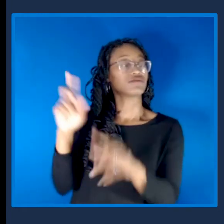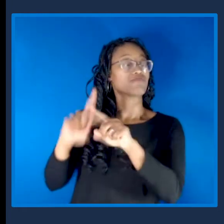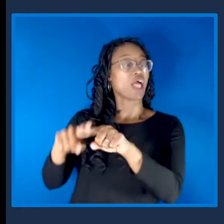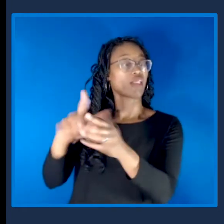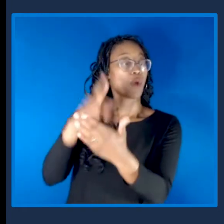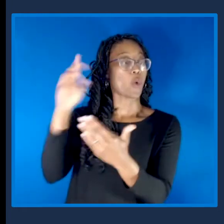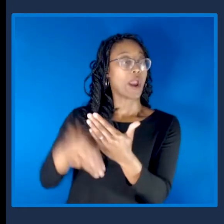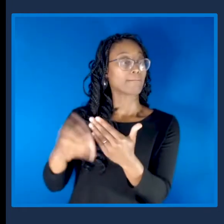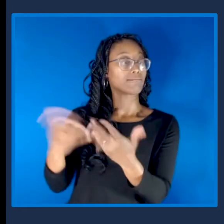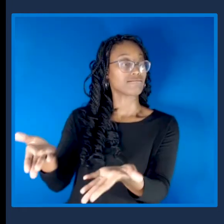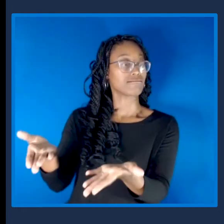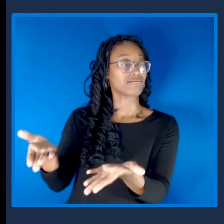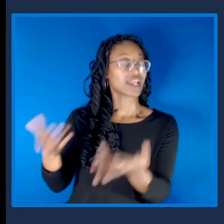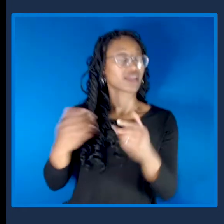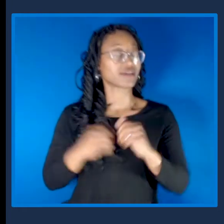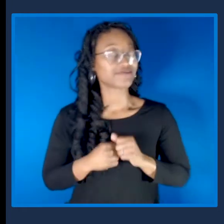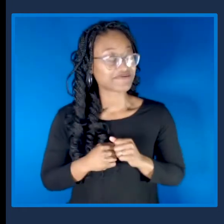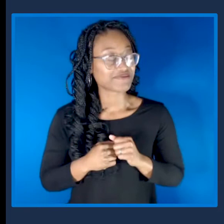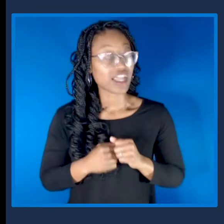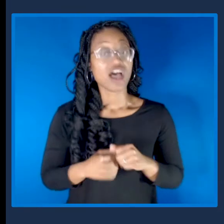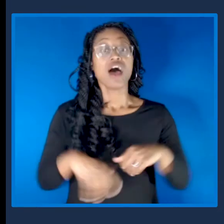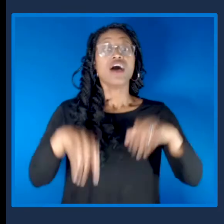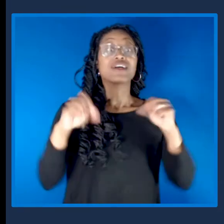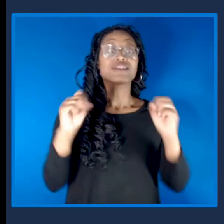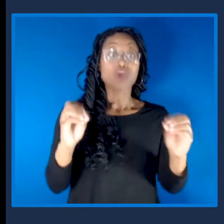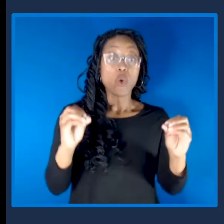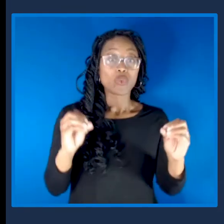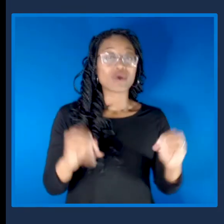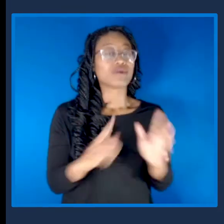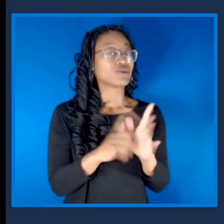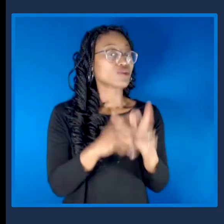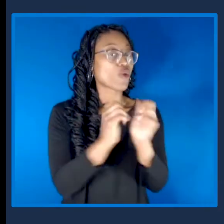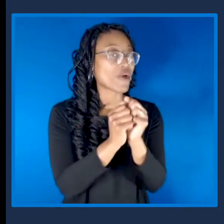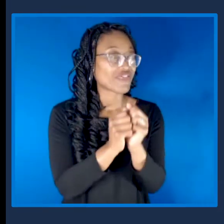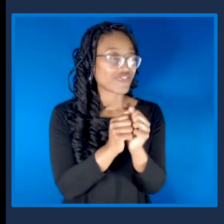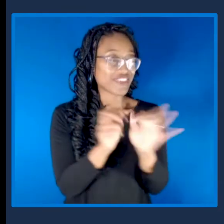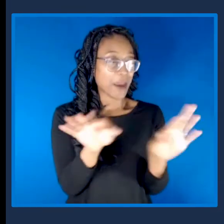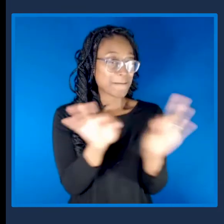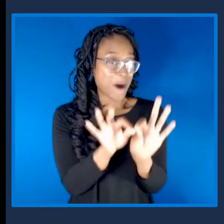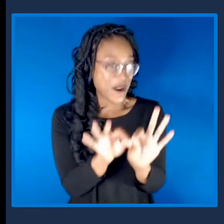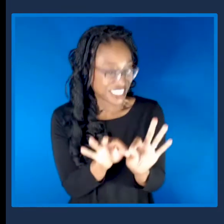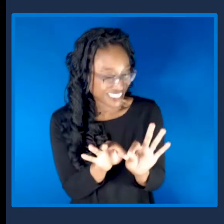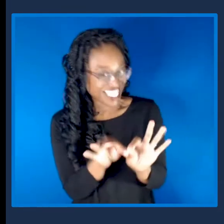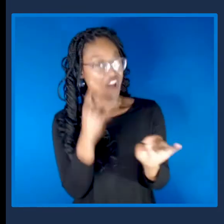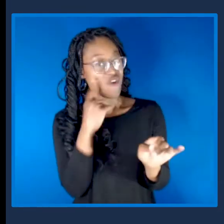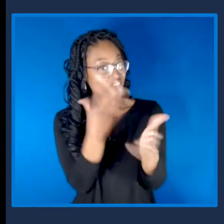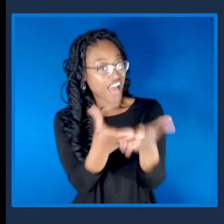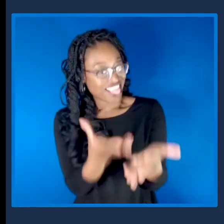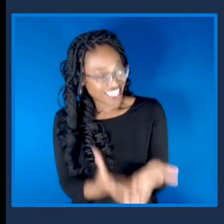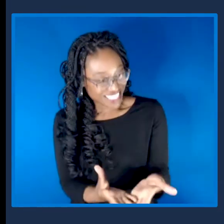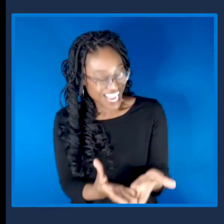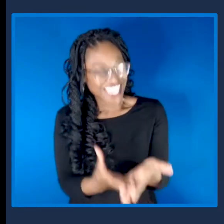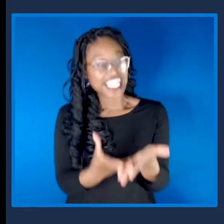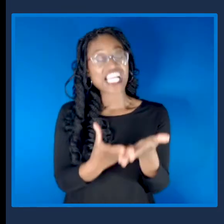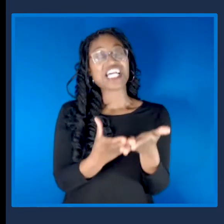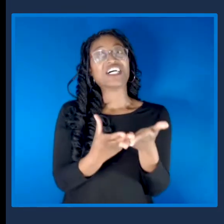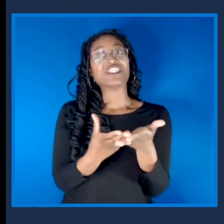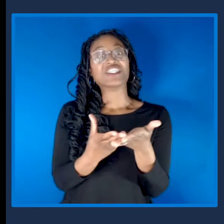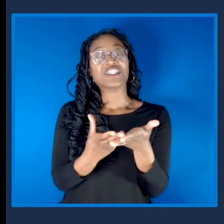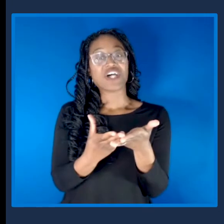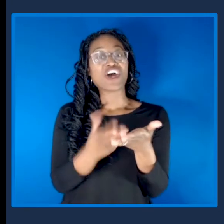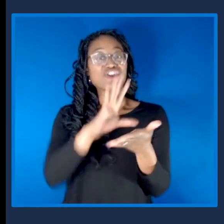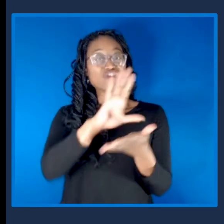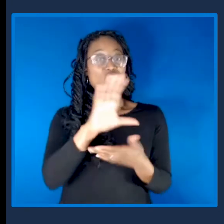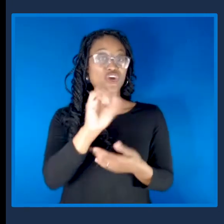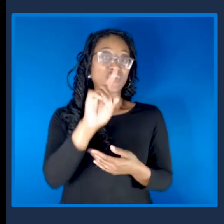Let's start by talking about the importance of validating the rendered code